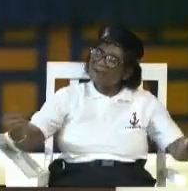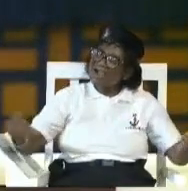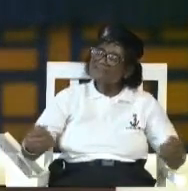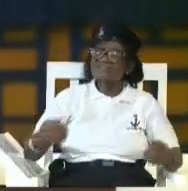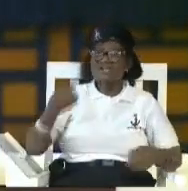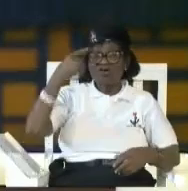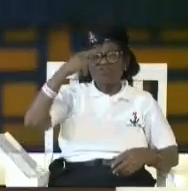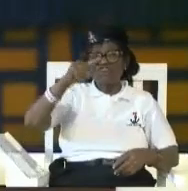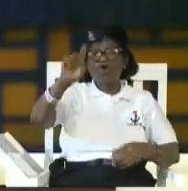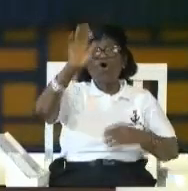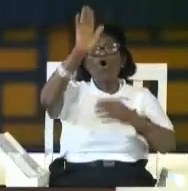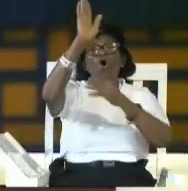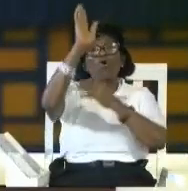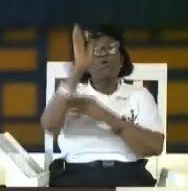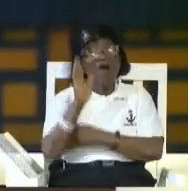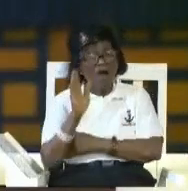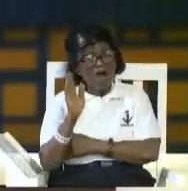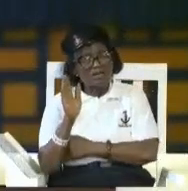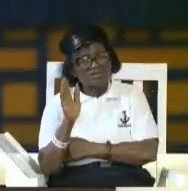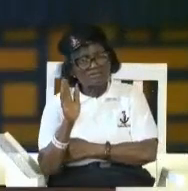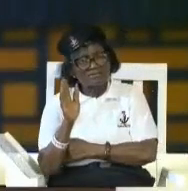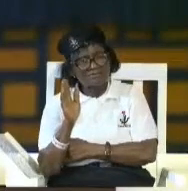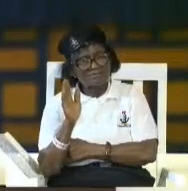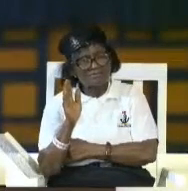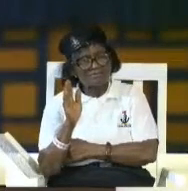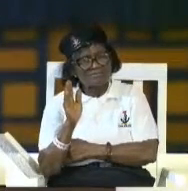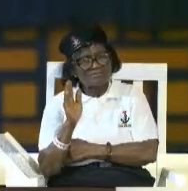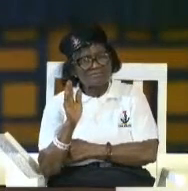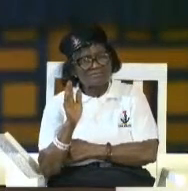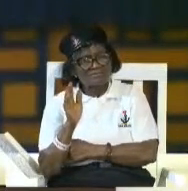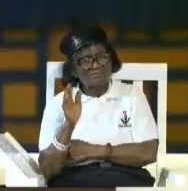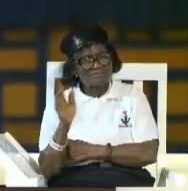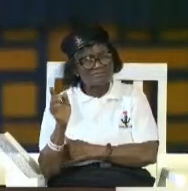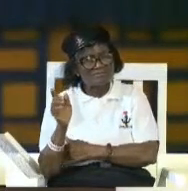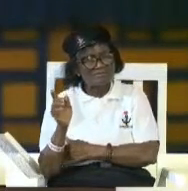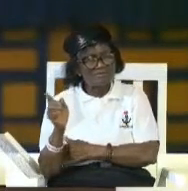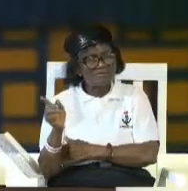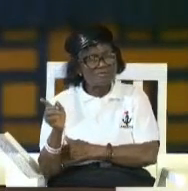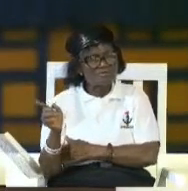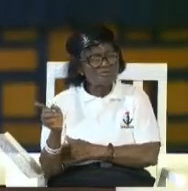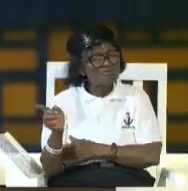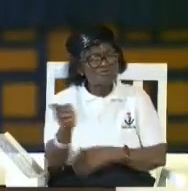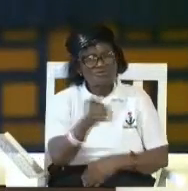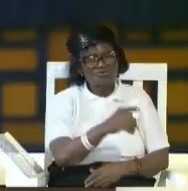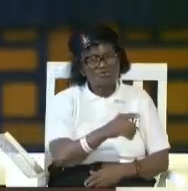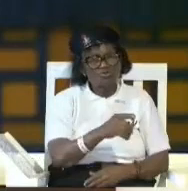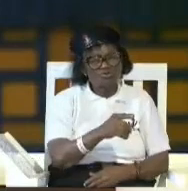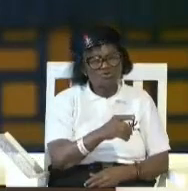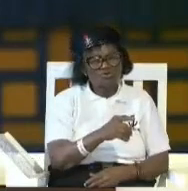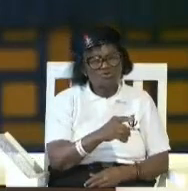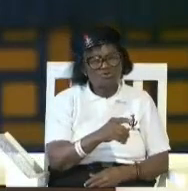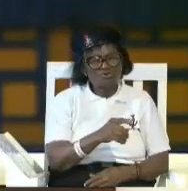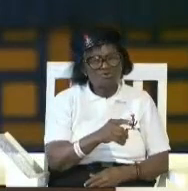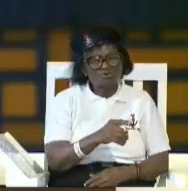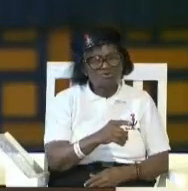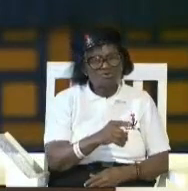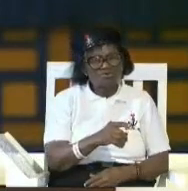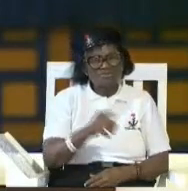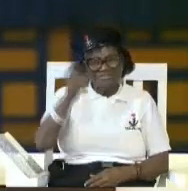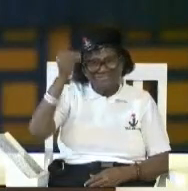No demon No